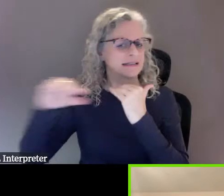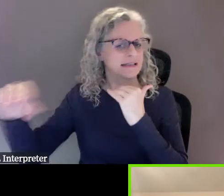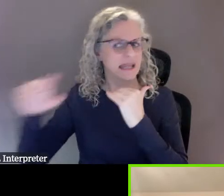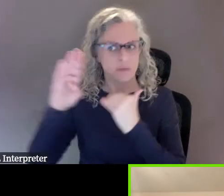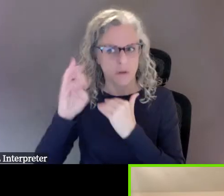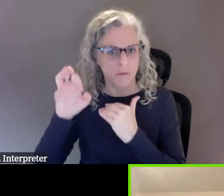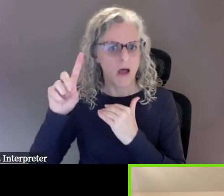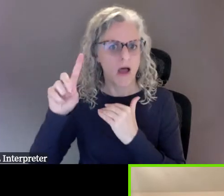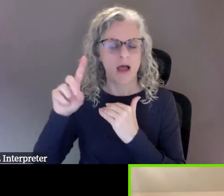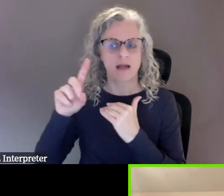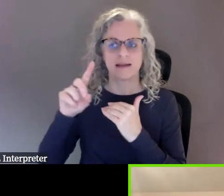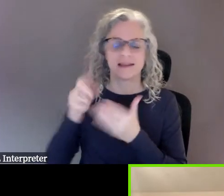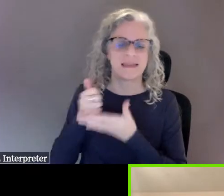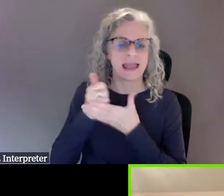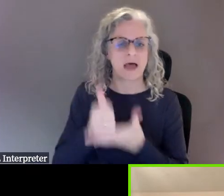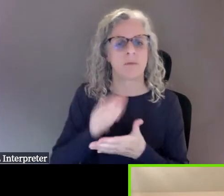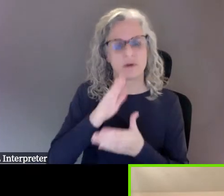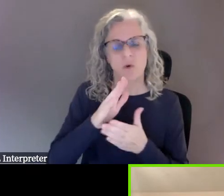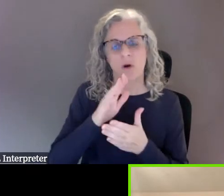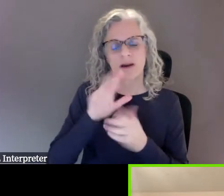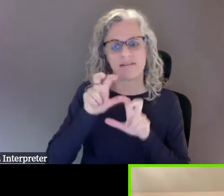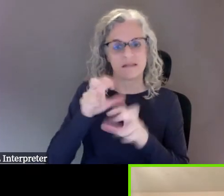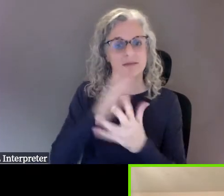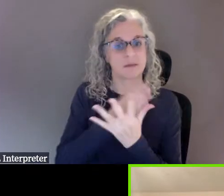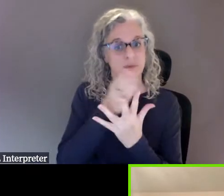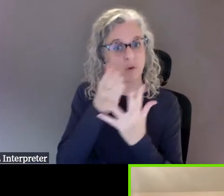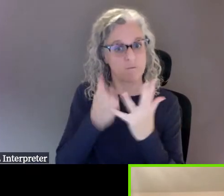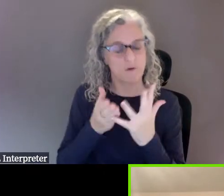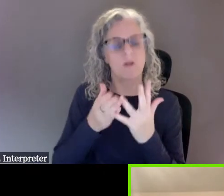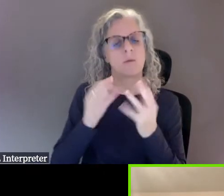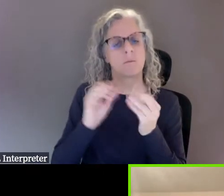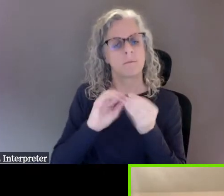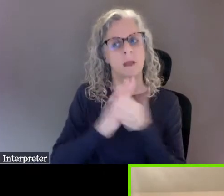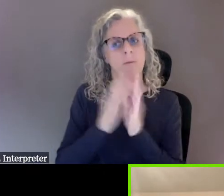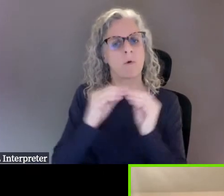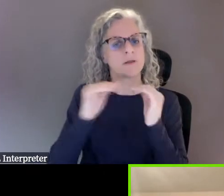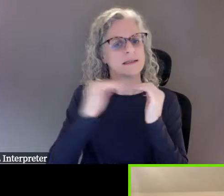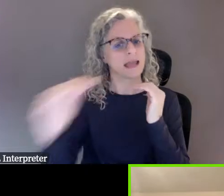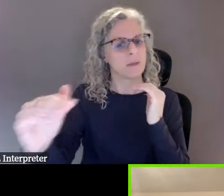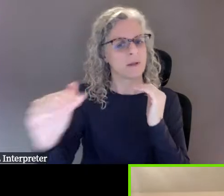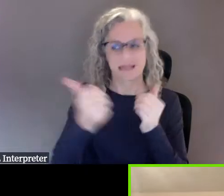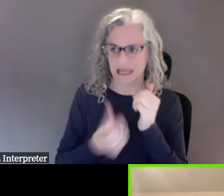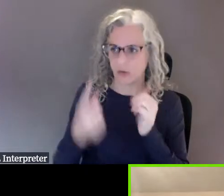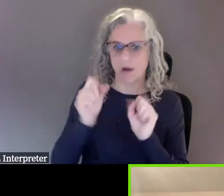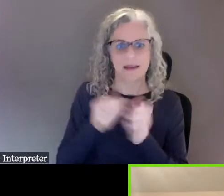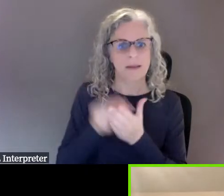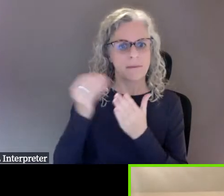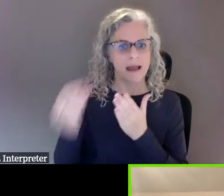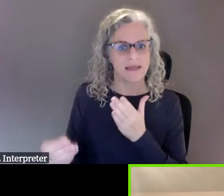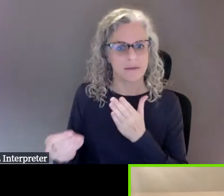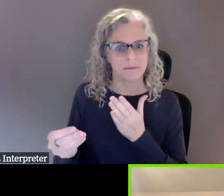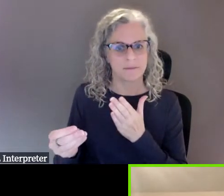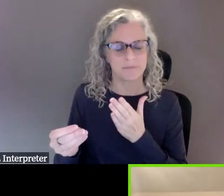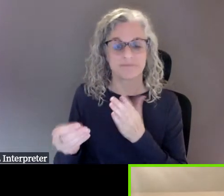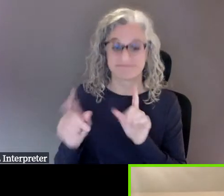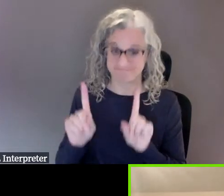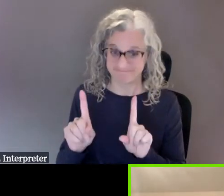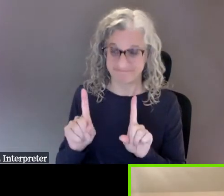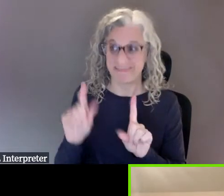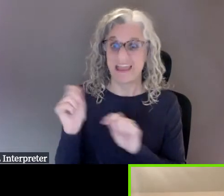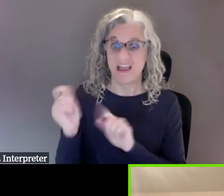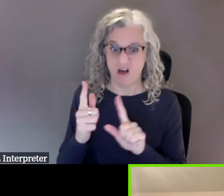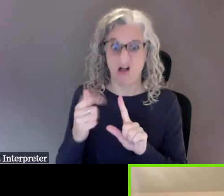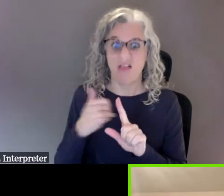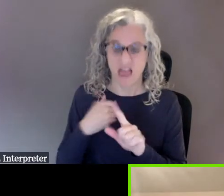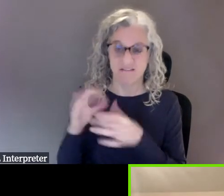investment portfolio that you have more stable in the long run, and anyone can buy them. Everyone has connections to Israel bonds in